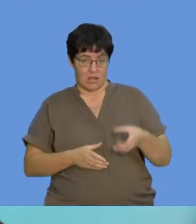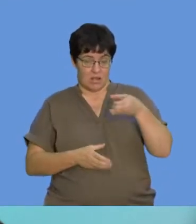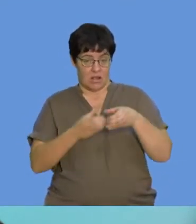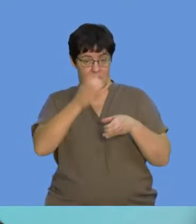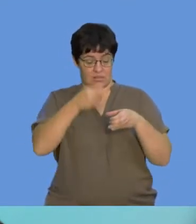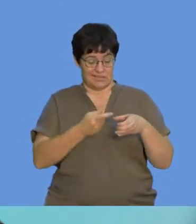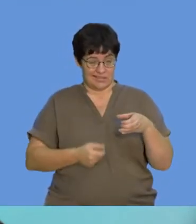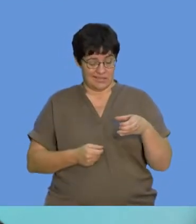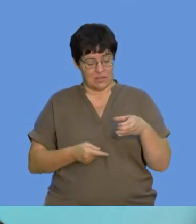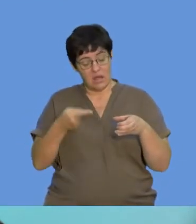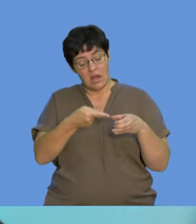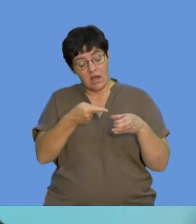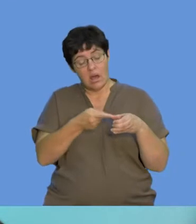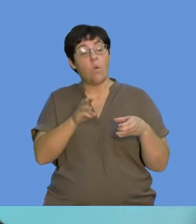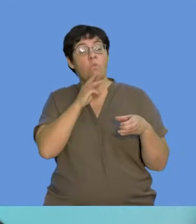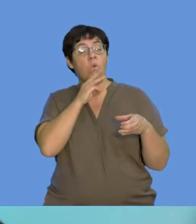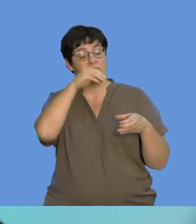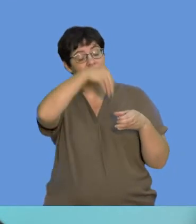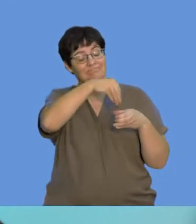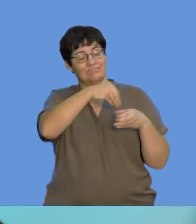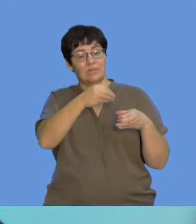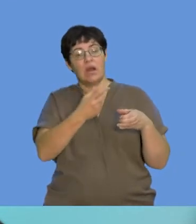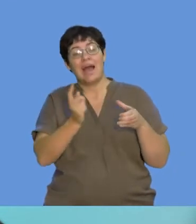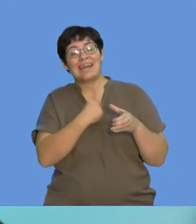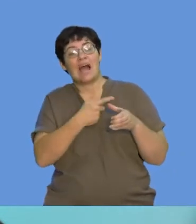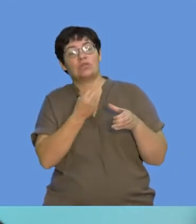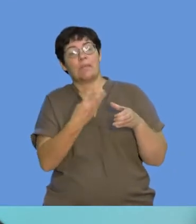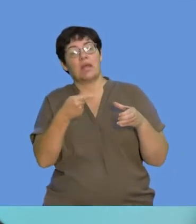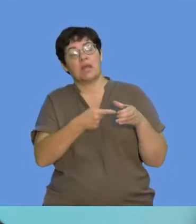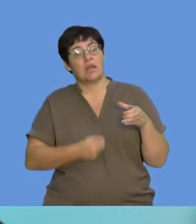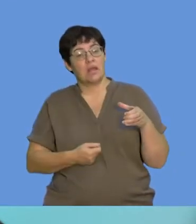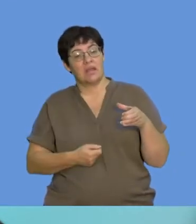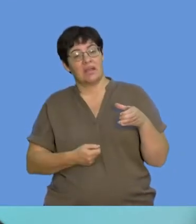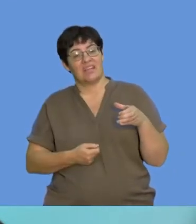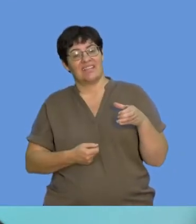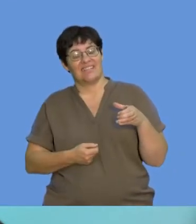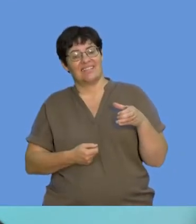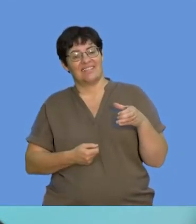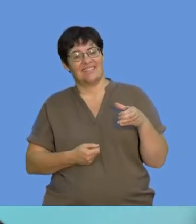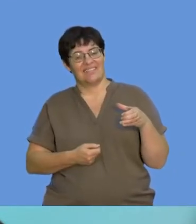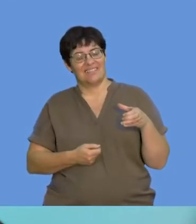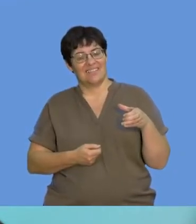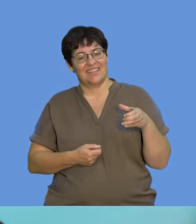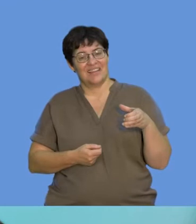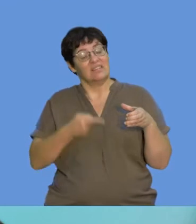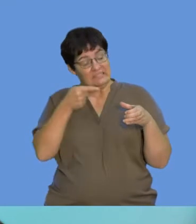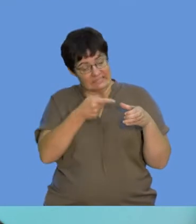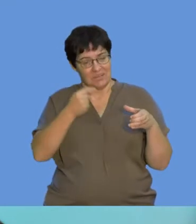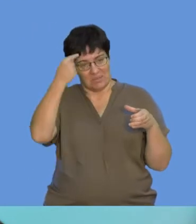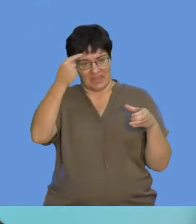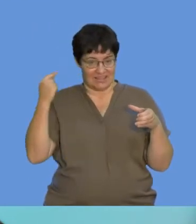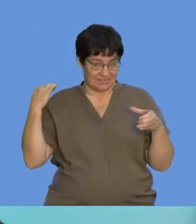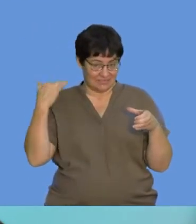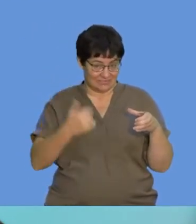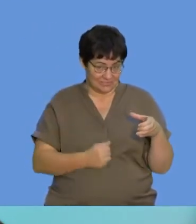is, how many molecules of water can we count inside that sample of a glass of water? So that's the thinking.